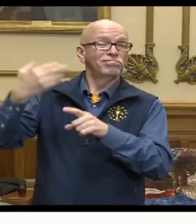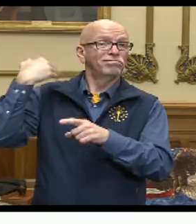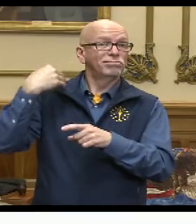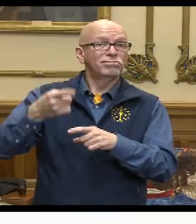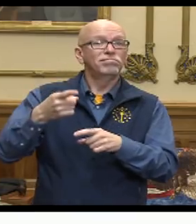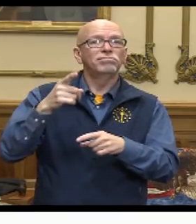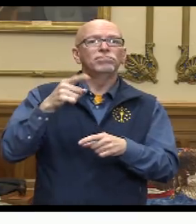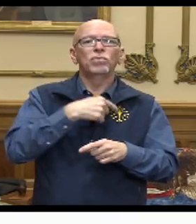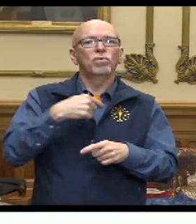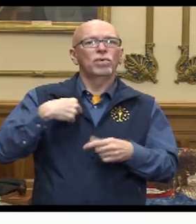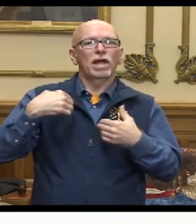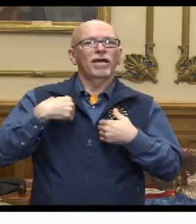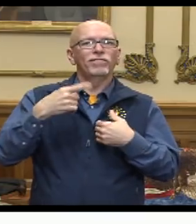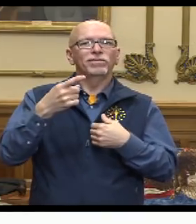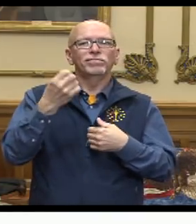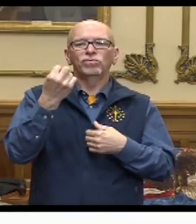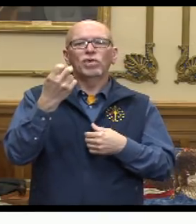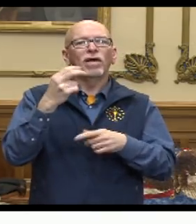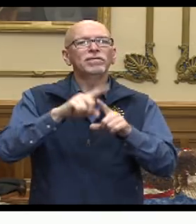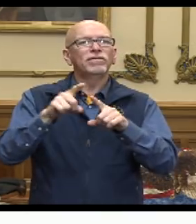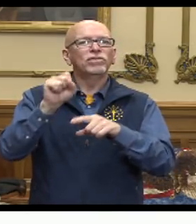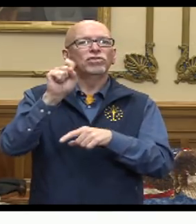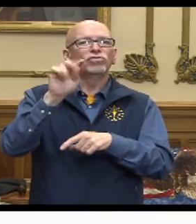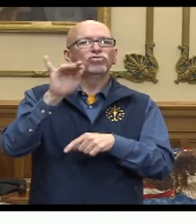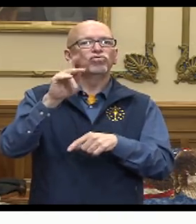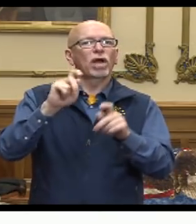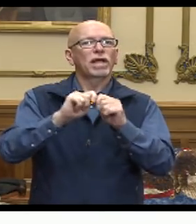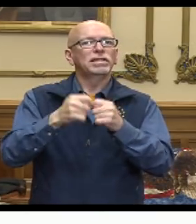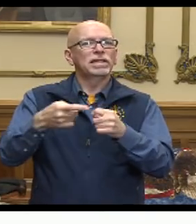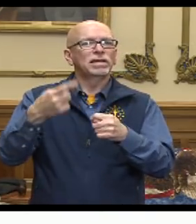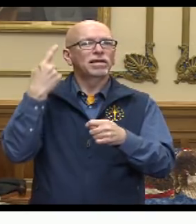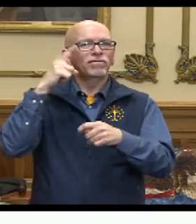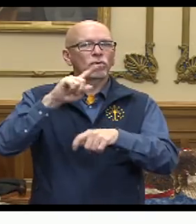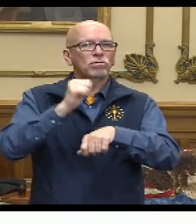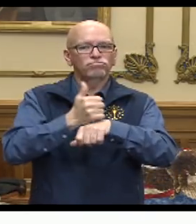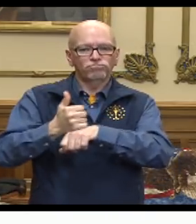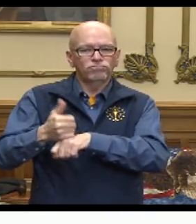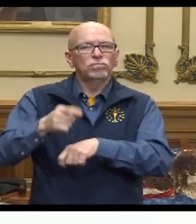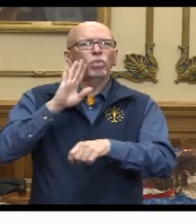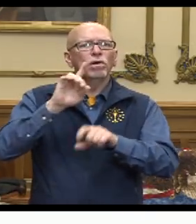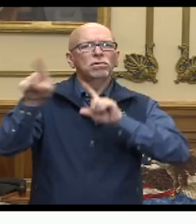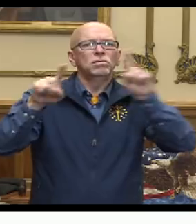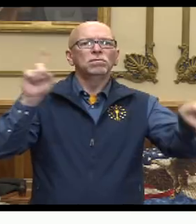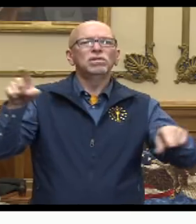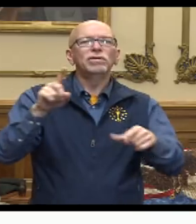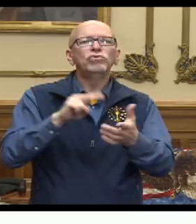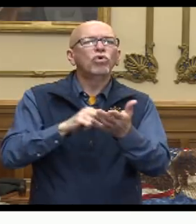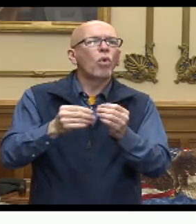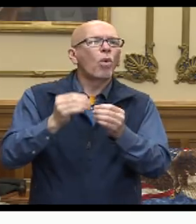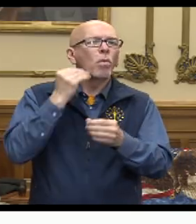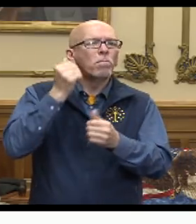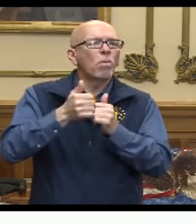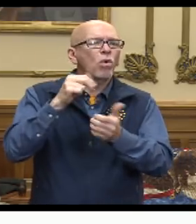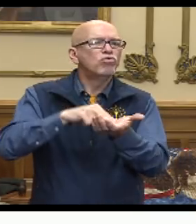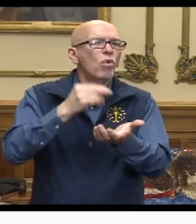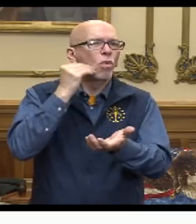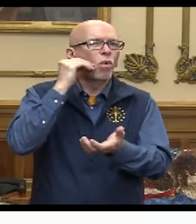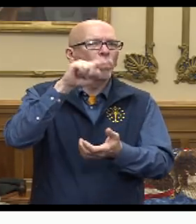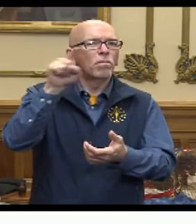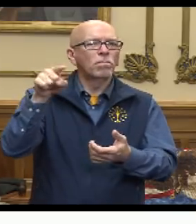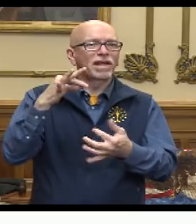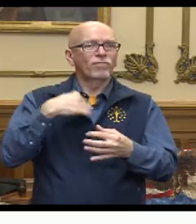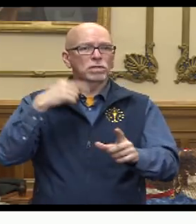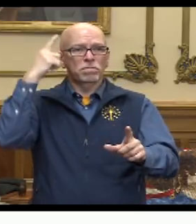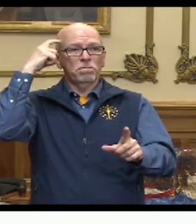deployed 12 strike teams to congregate settings, especially nursing homes, to quickly respond to suspected